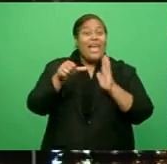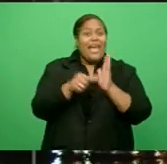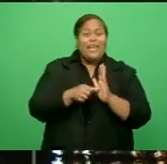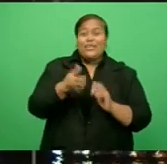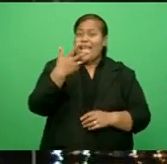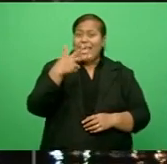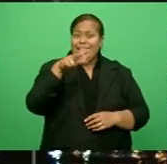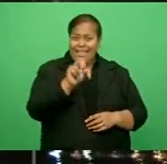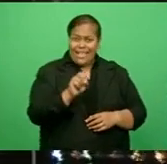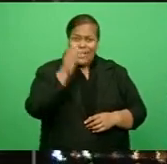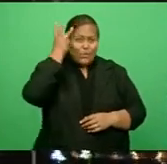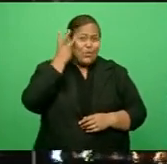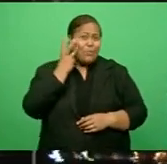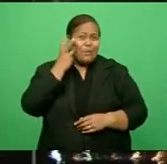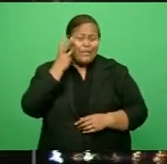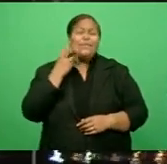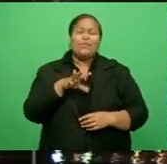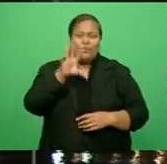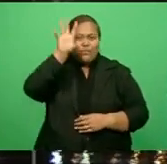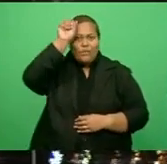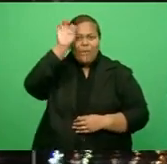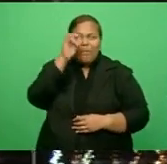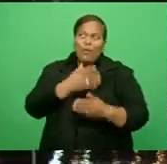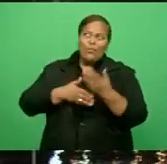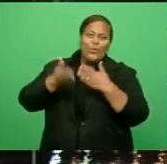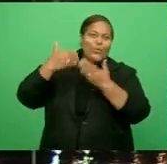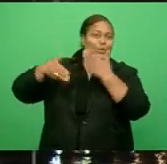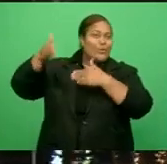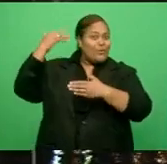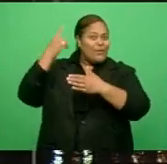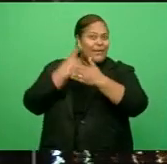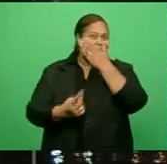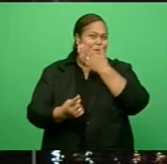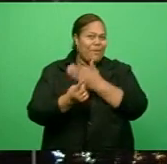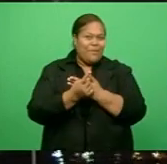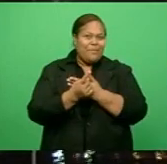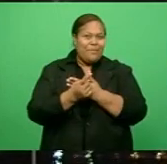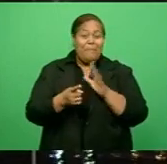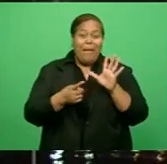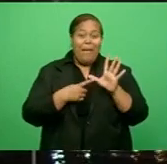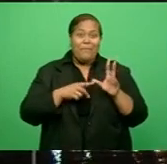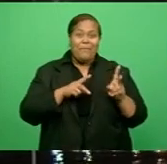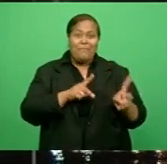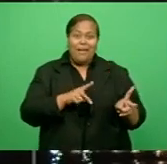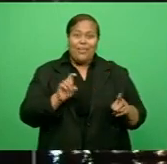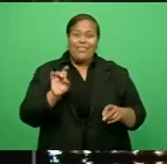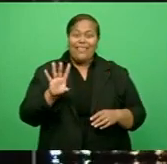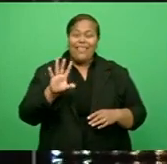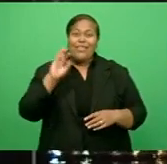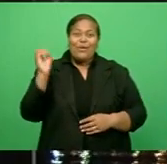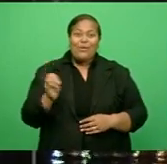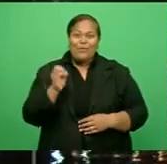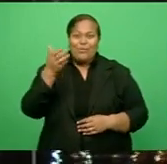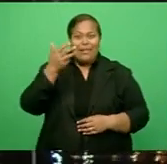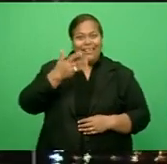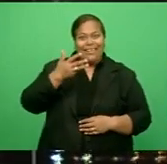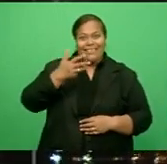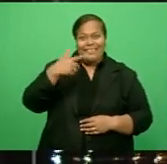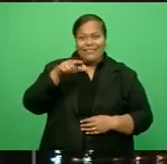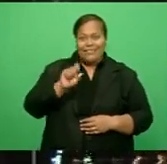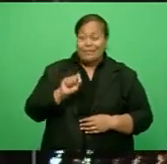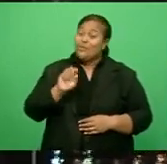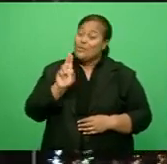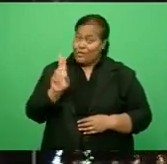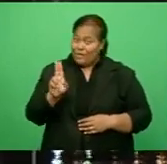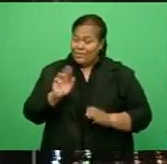Sevua vividly remembers the exhilarating atmosphere that filled Albert Park on 10th October 1970, as she was also part